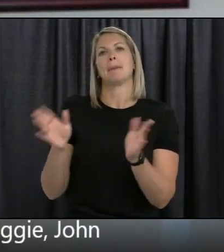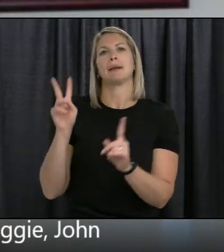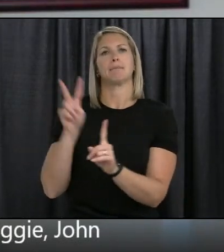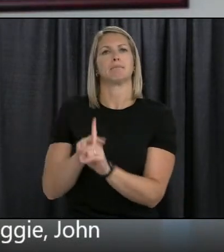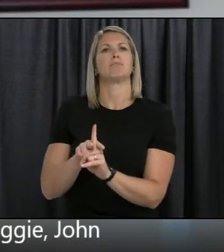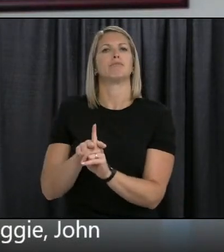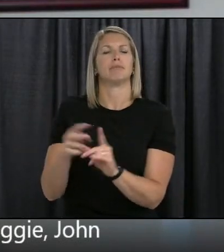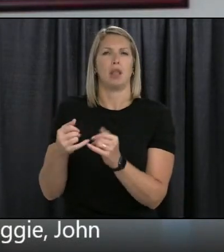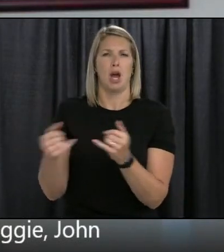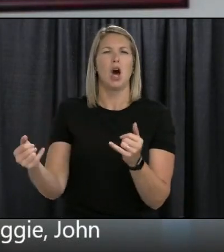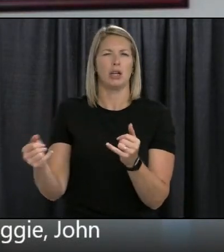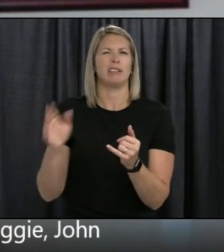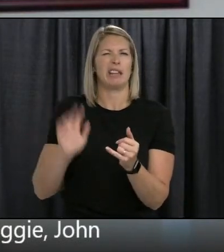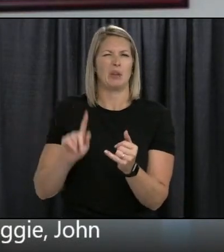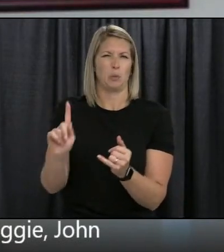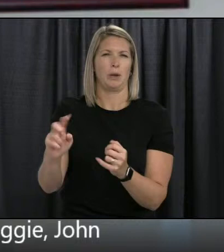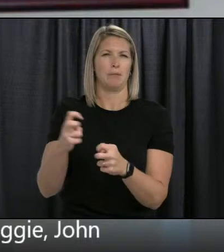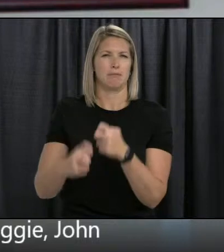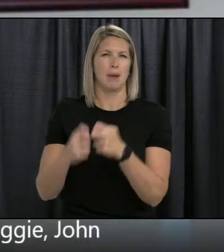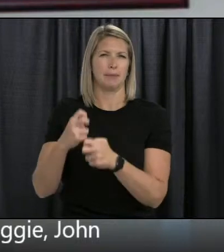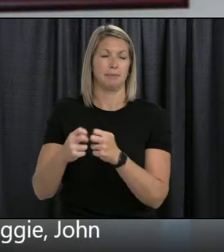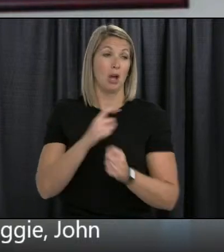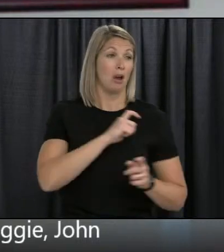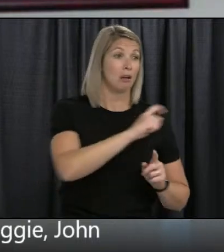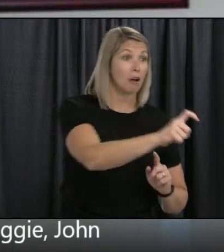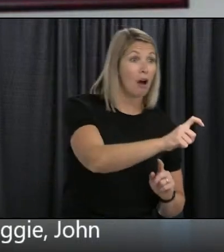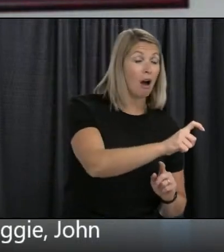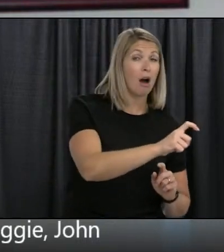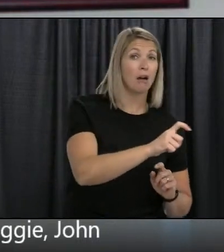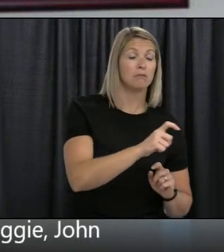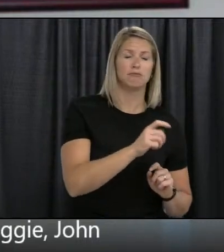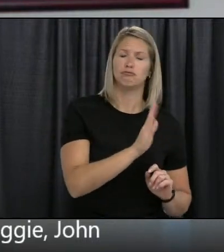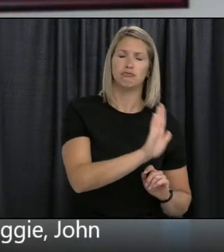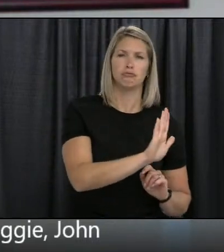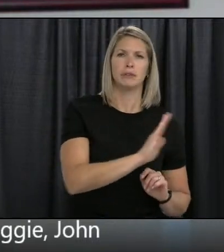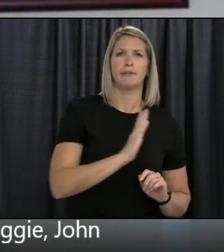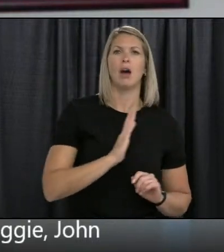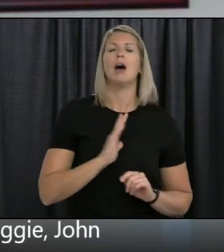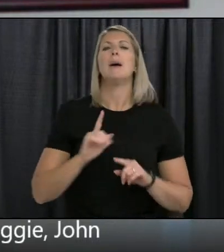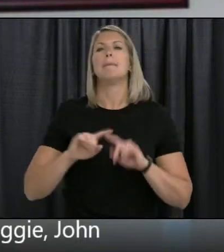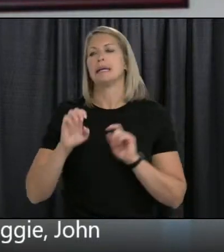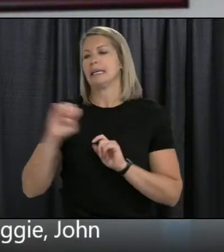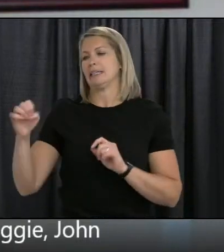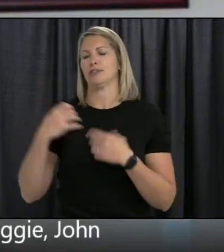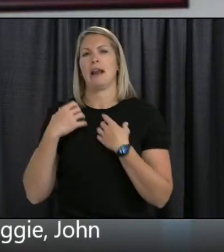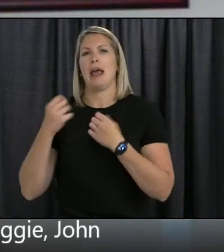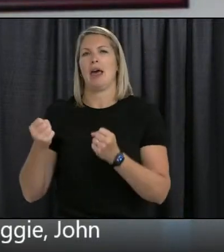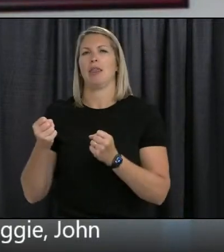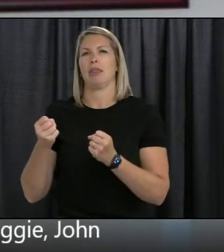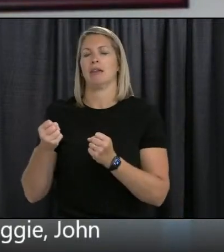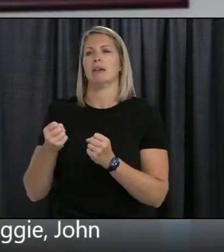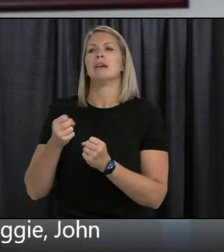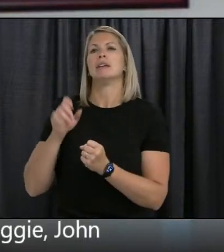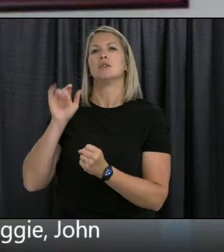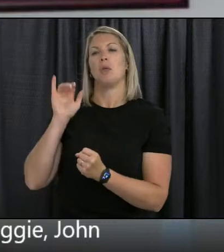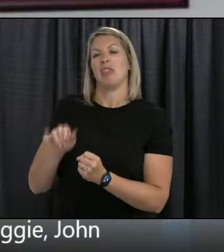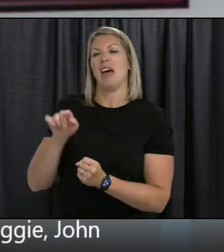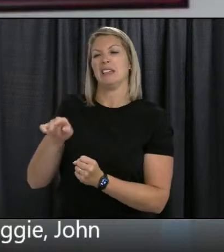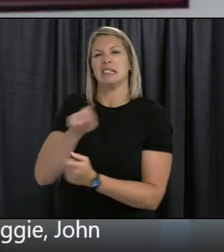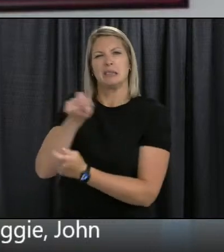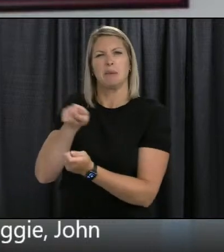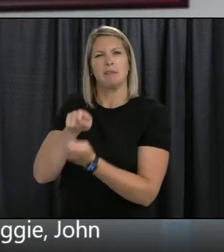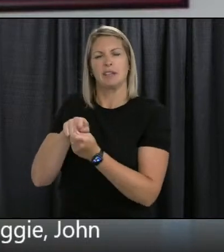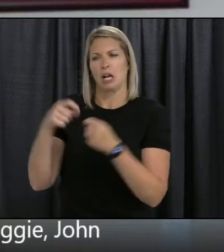line. We have metrics, very detailed metrics from PhoneMed and 811